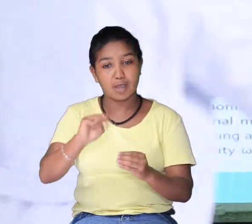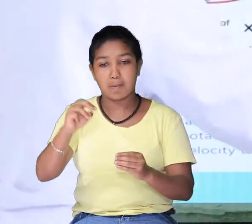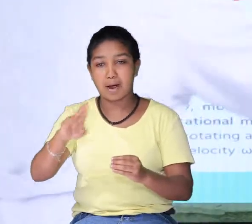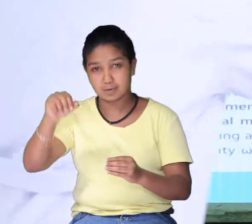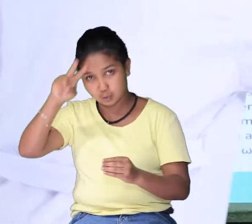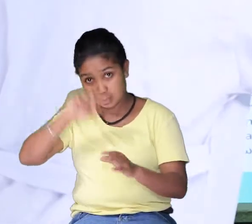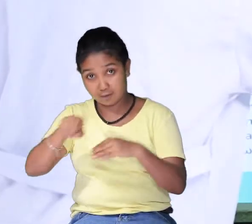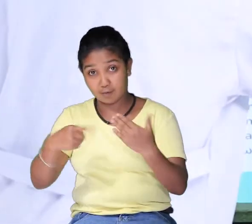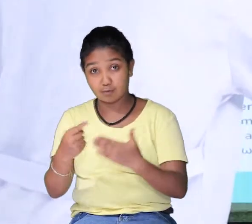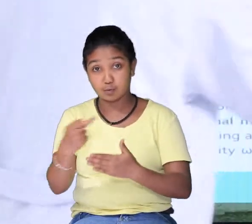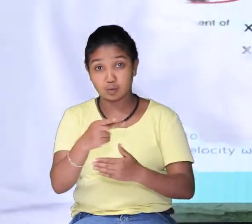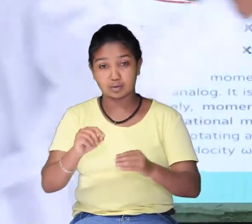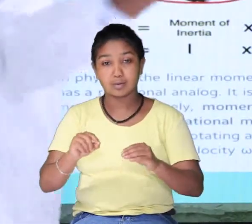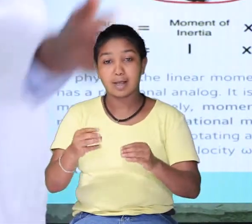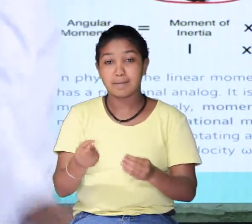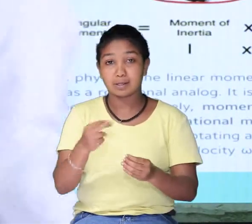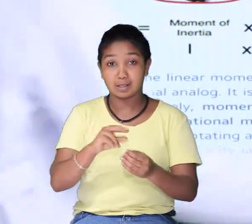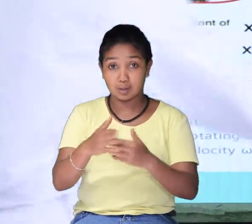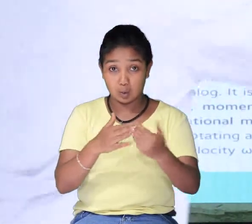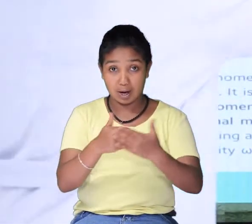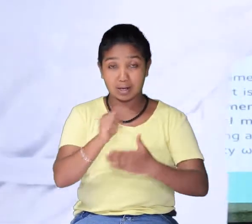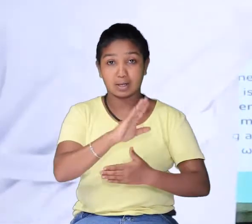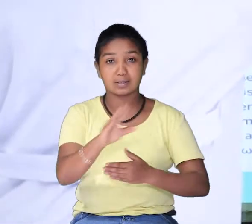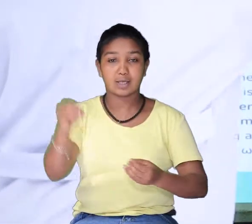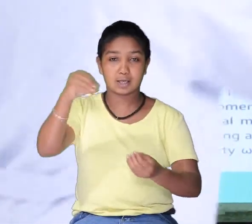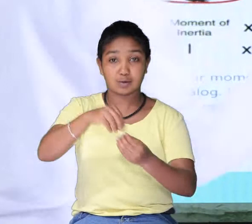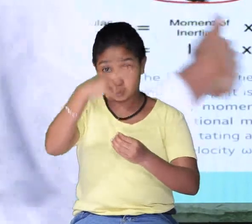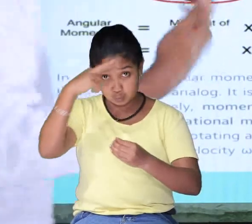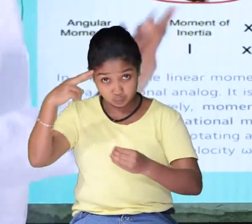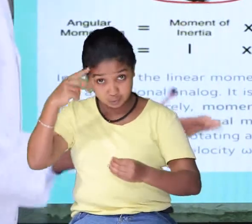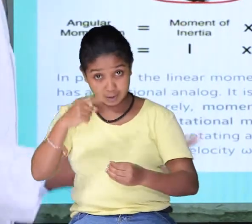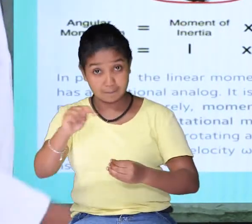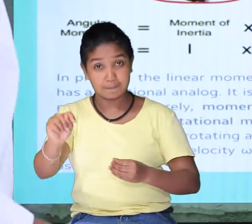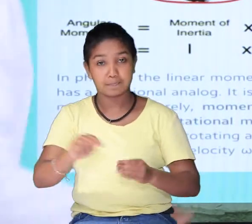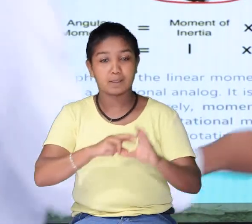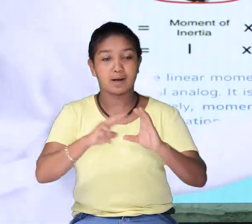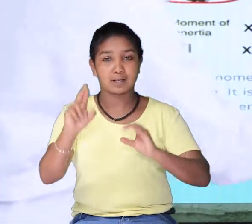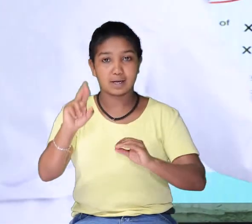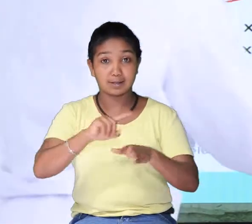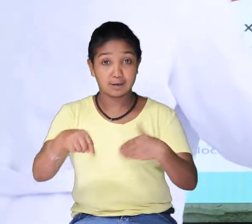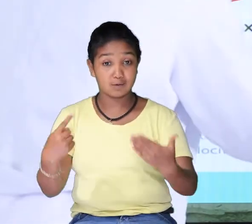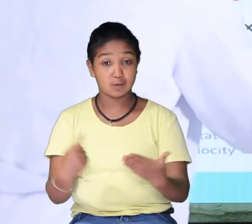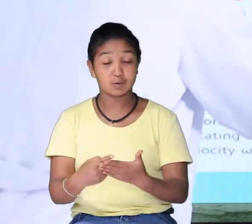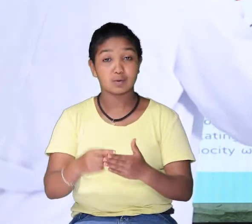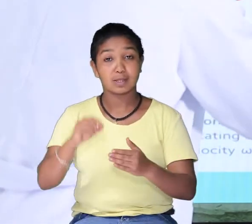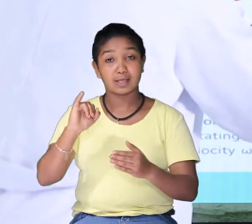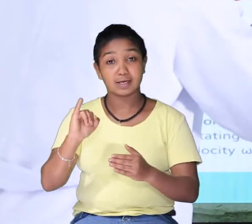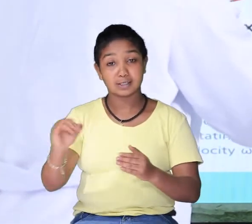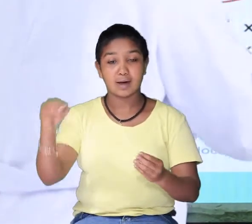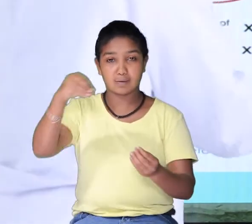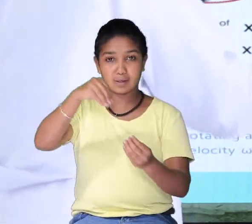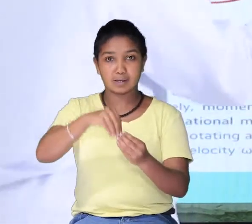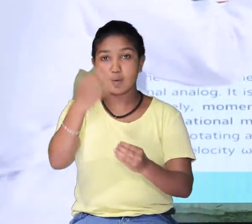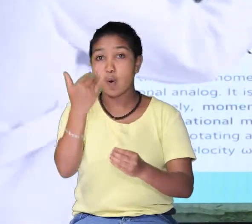squared. Therefore, those particles on her hands increase due to the radius r. Therefore, the moment of inertia